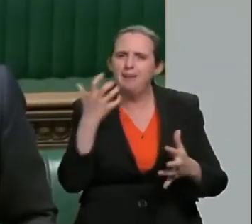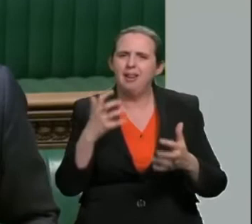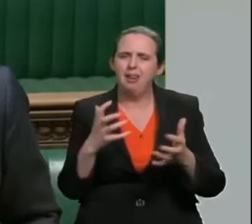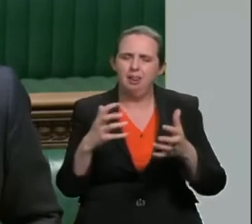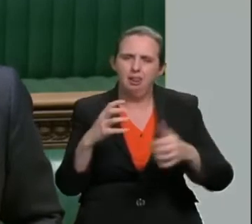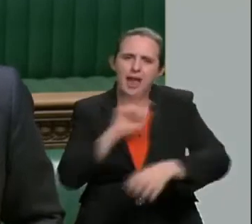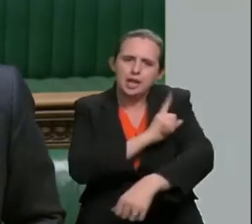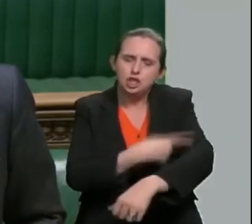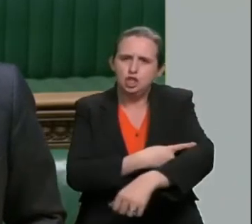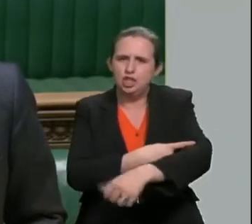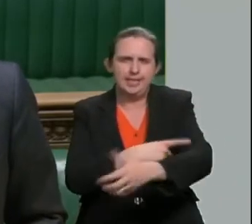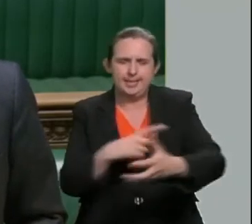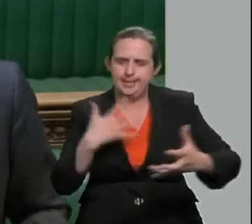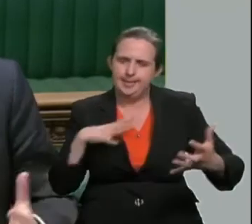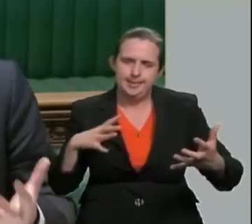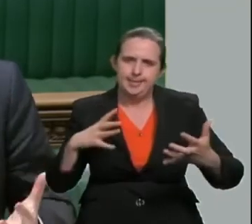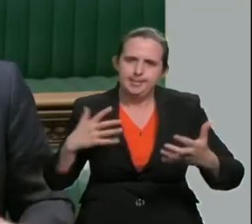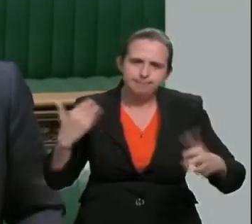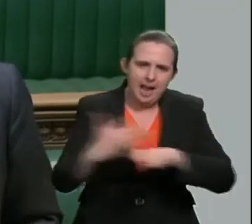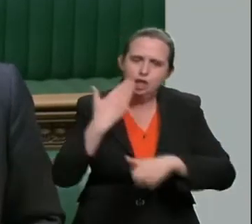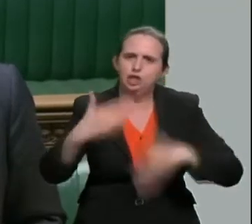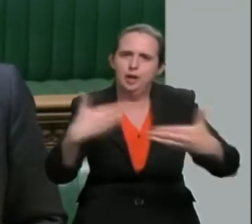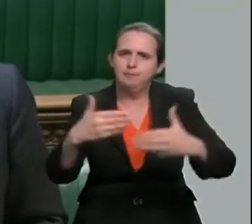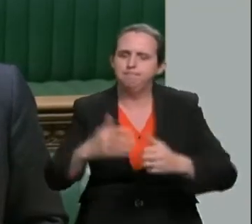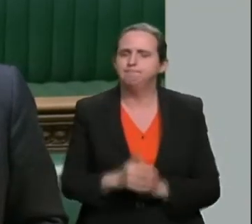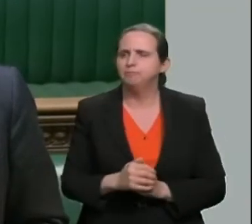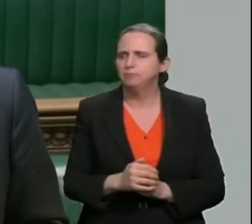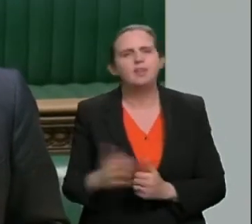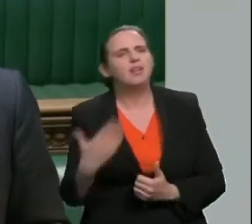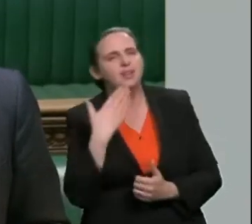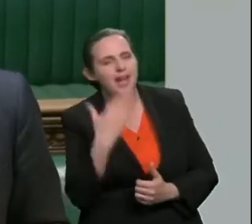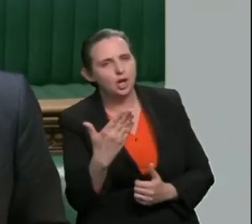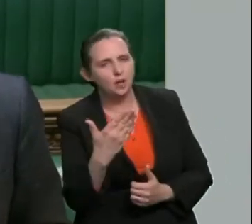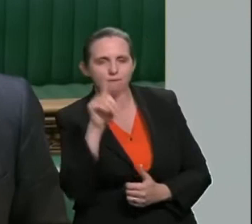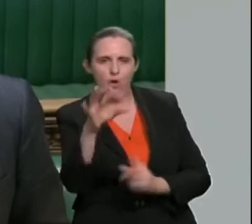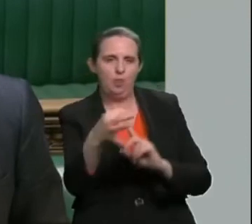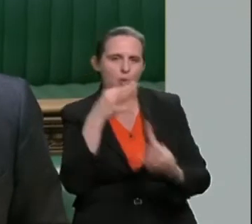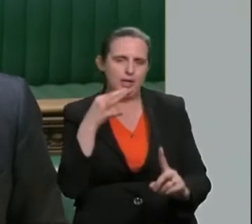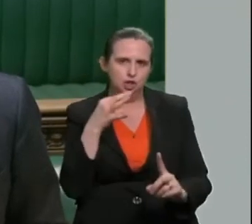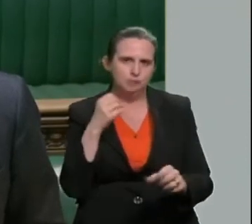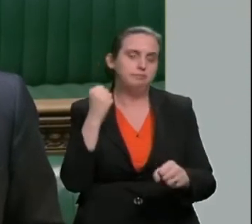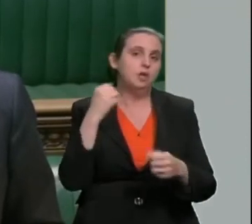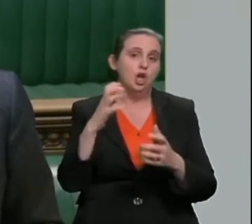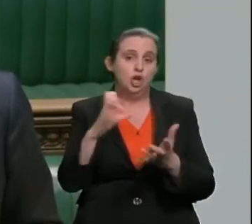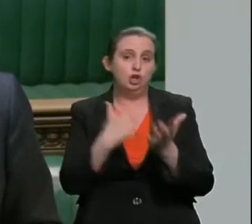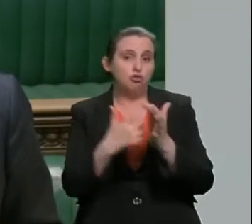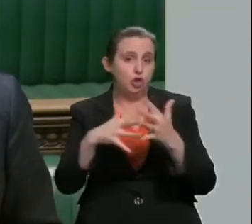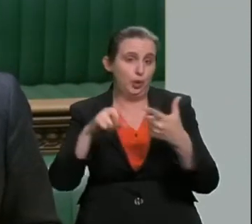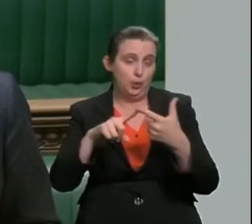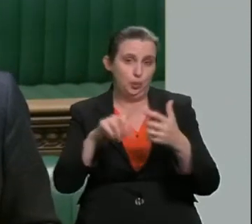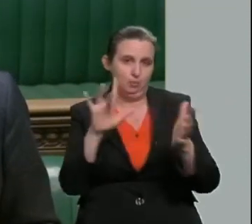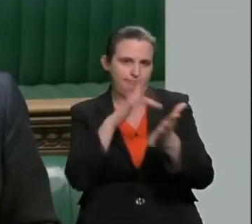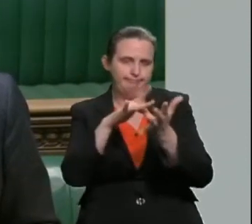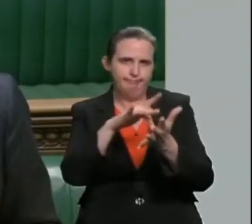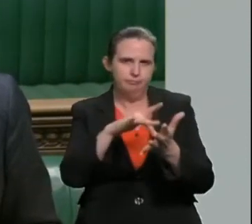and the way it's now in the forefront of deep geothermal energy exploration, and very happy